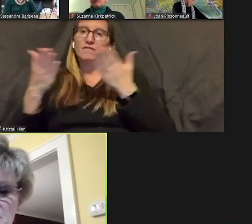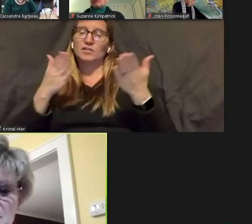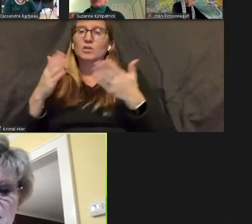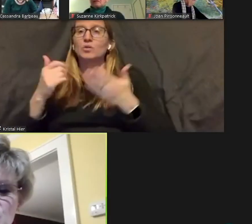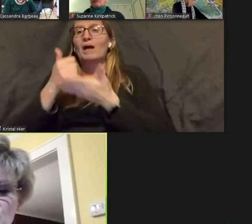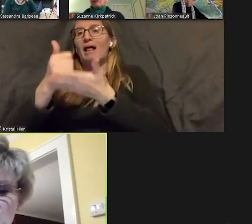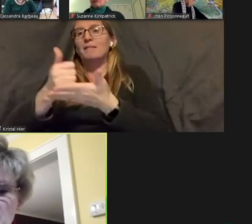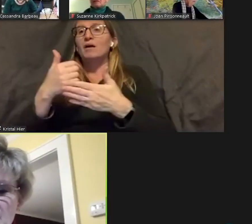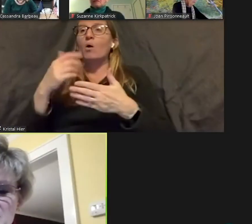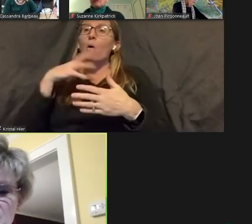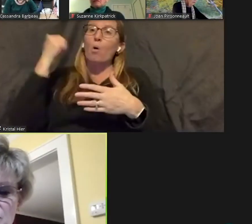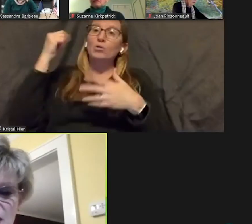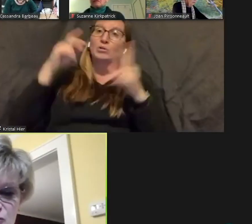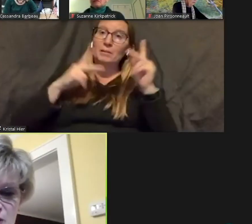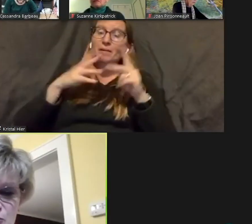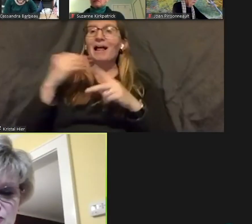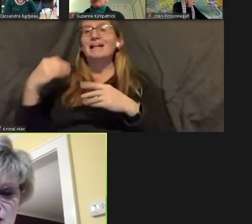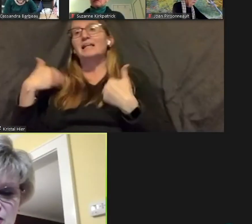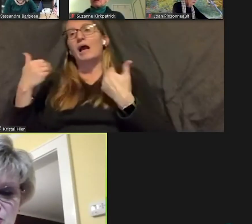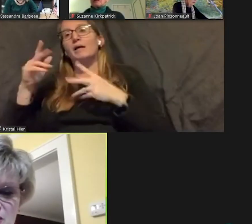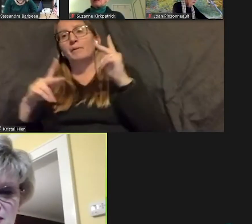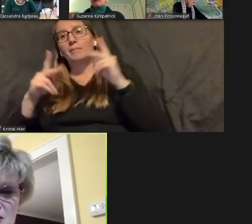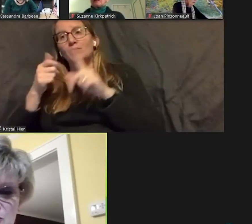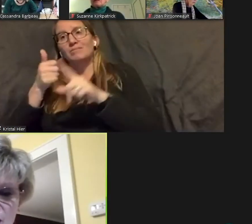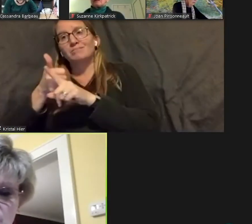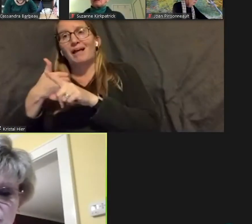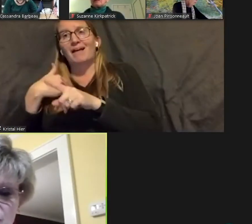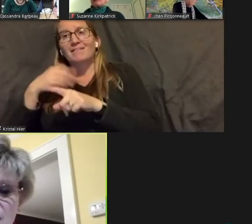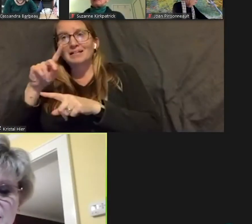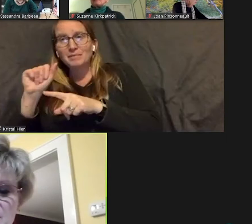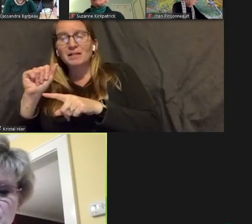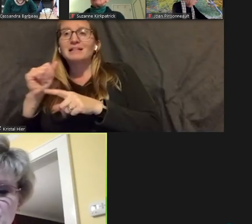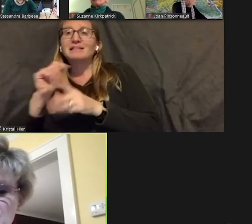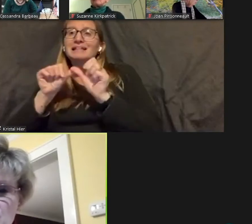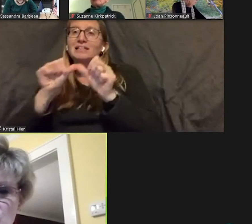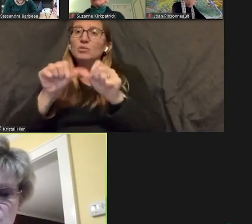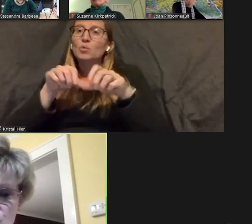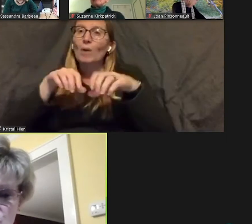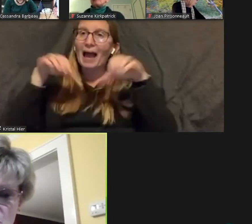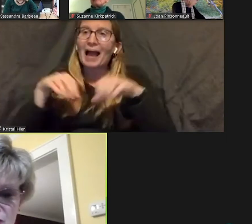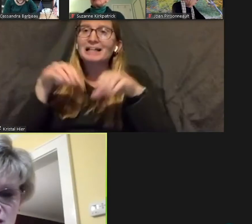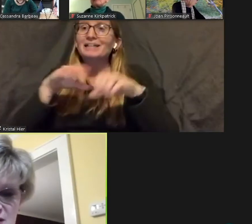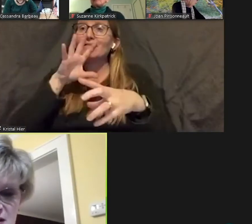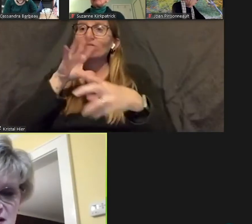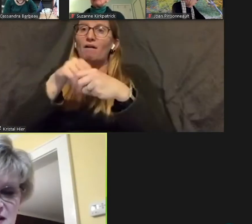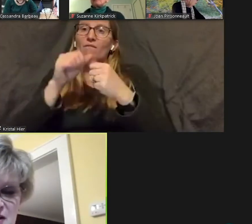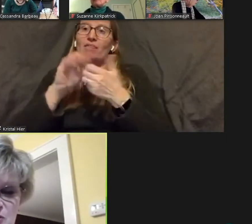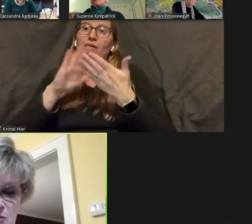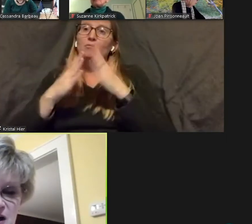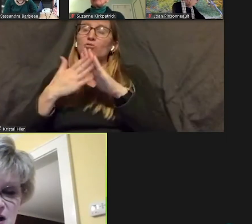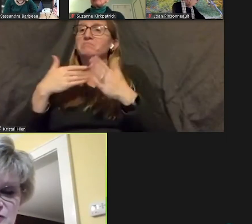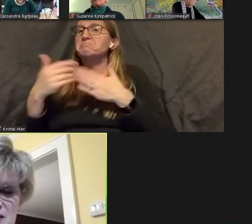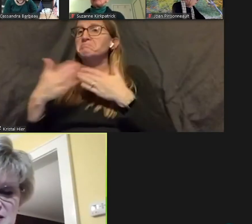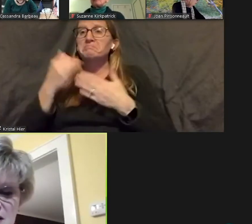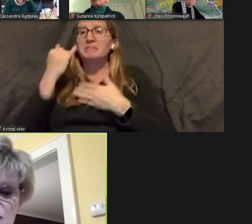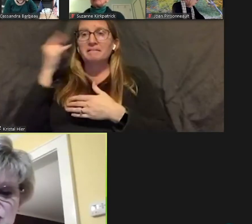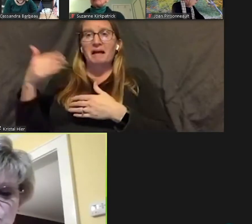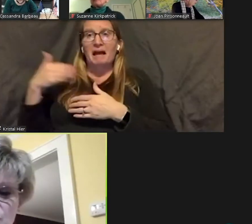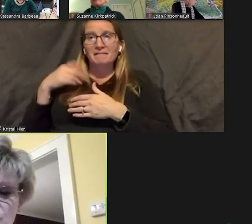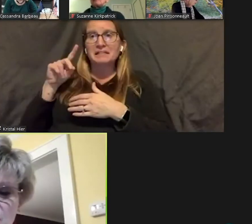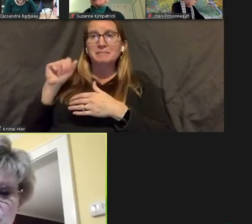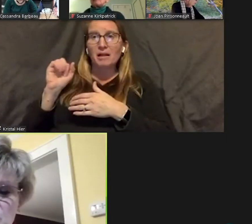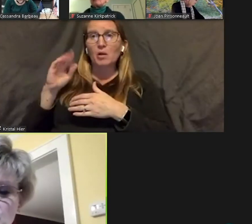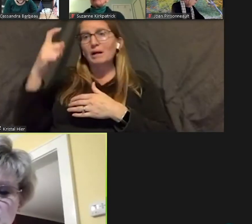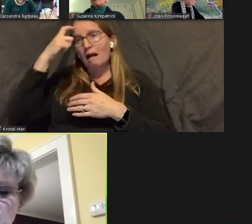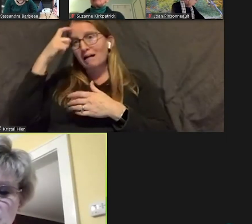with disabilities to remain active and vital members of our community despite whatever cognitive or physical challenge they may face. BPI provides a safe